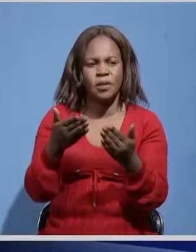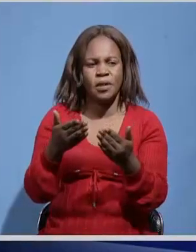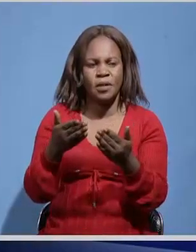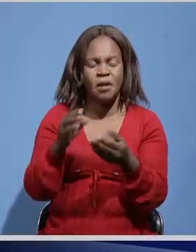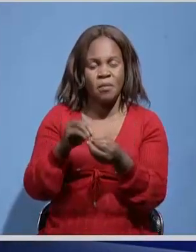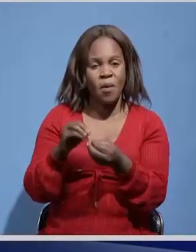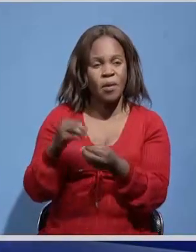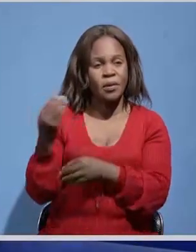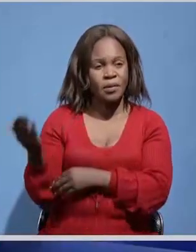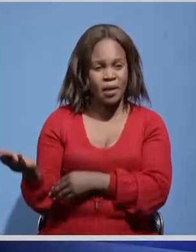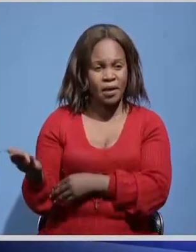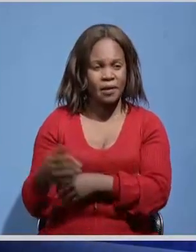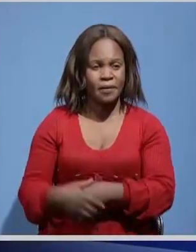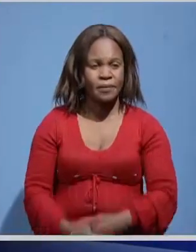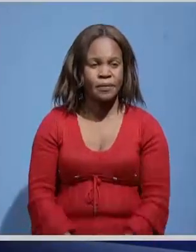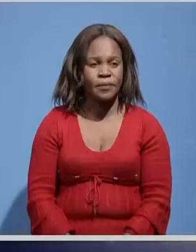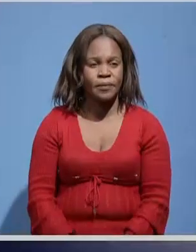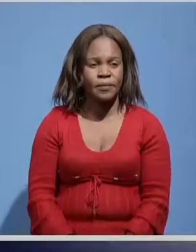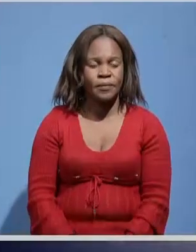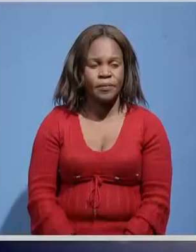Joy Siatubi.